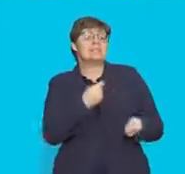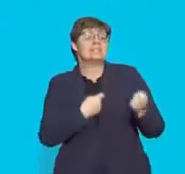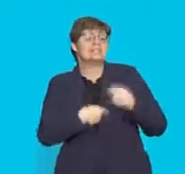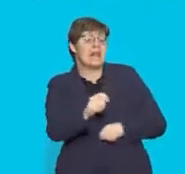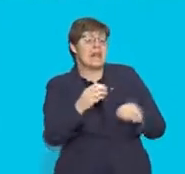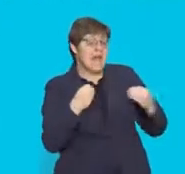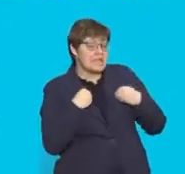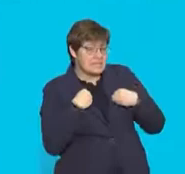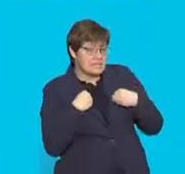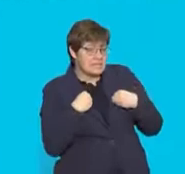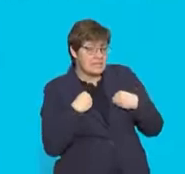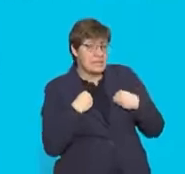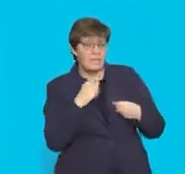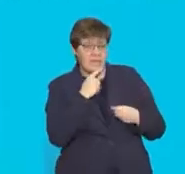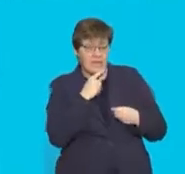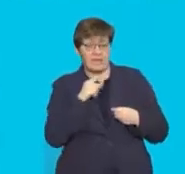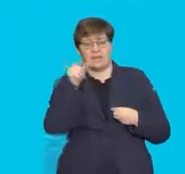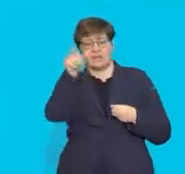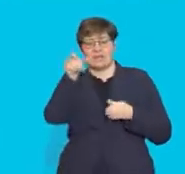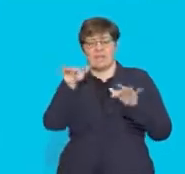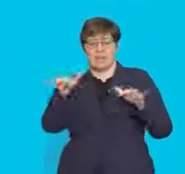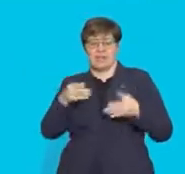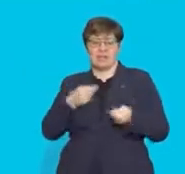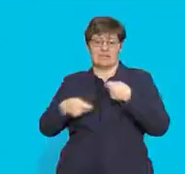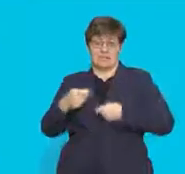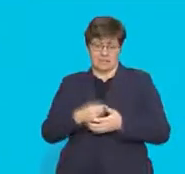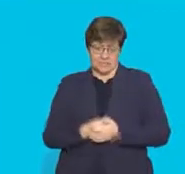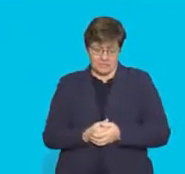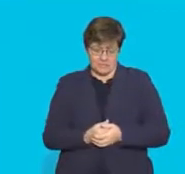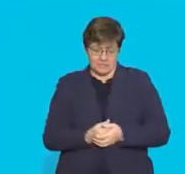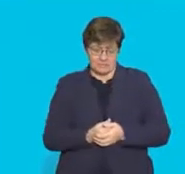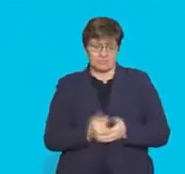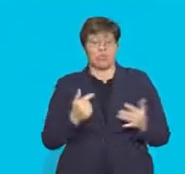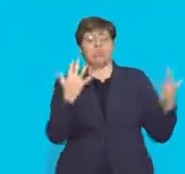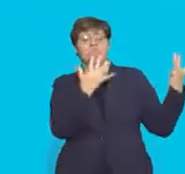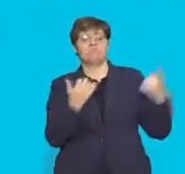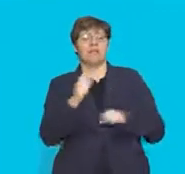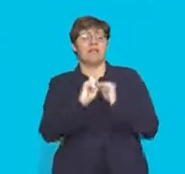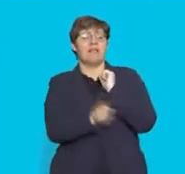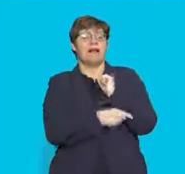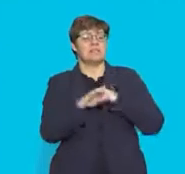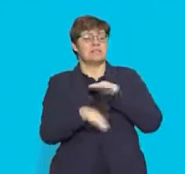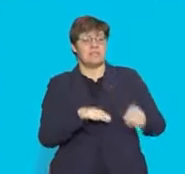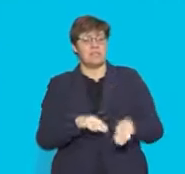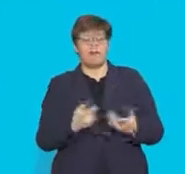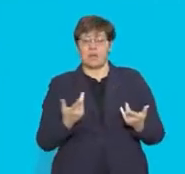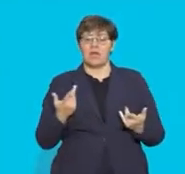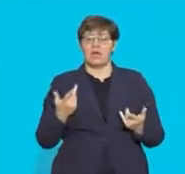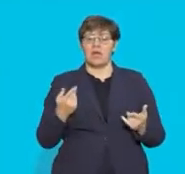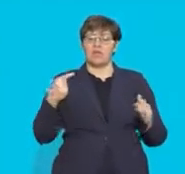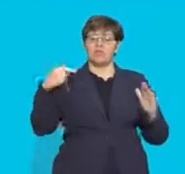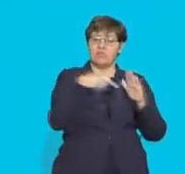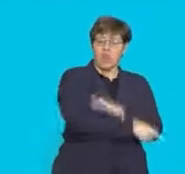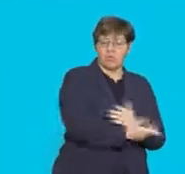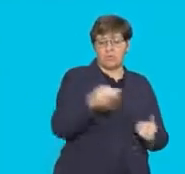or that asset to the dealer. Now you work out the final step, the profit or the loss. What do we